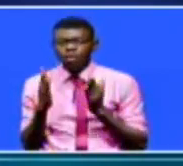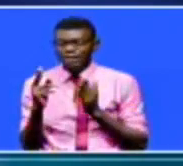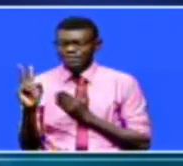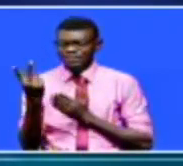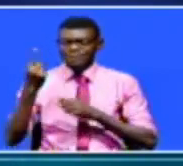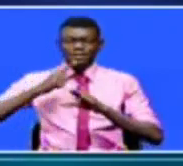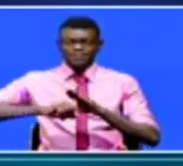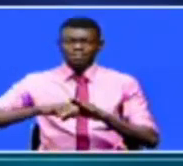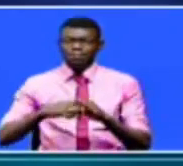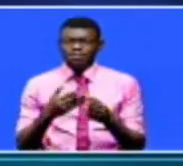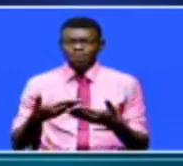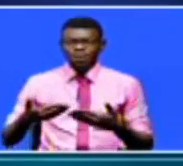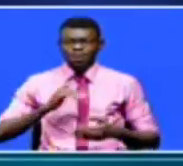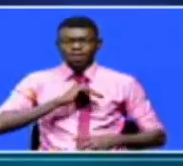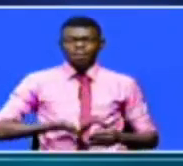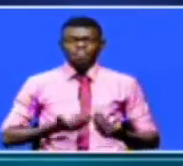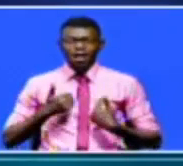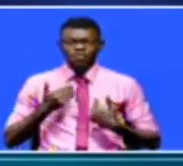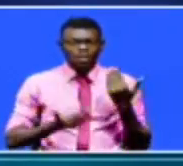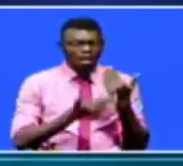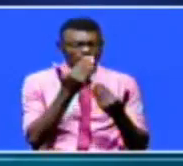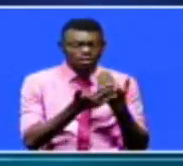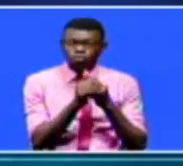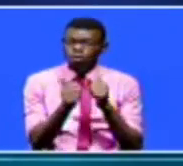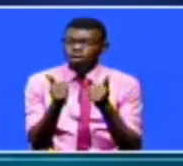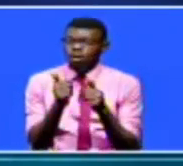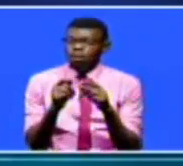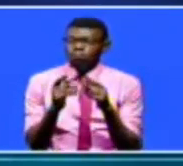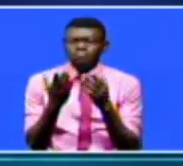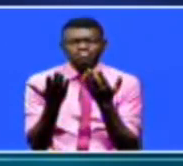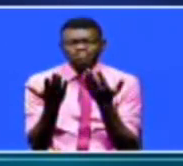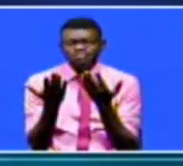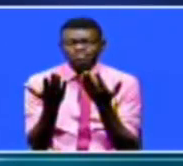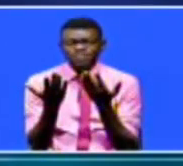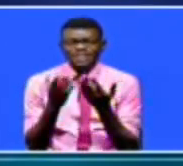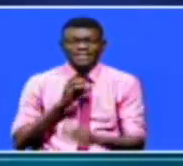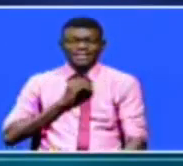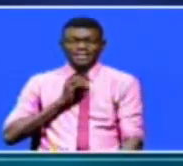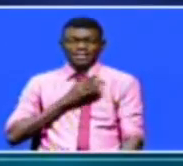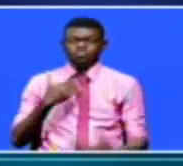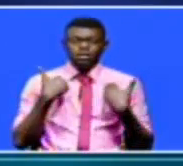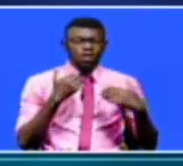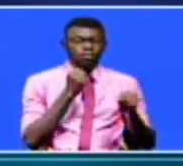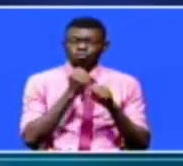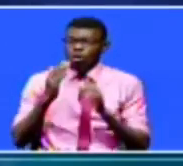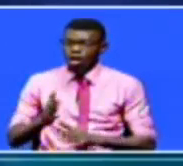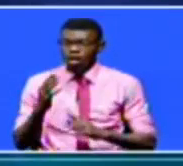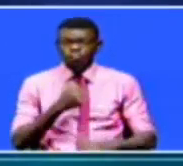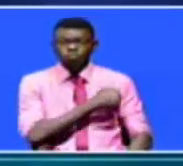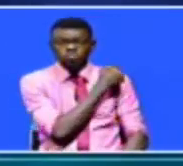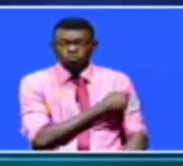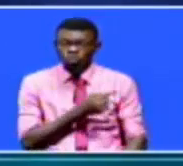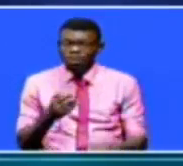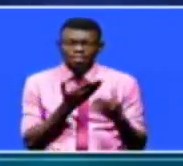know. And she's quite scared, and many others, they are very scared. We cannot be having health workers in the facilities who are